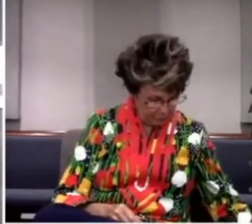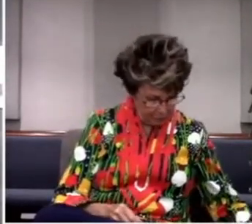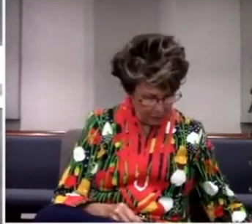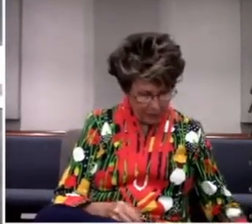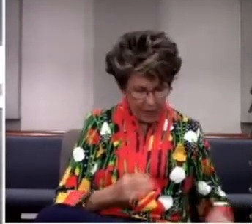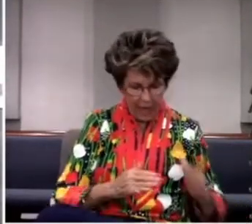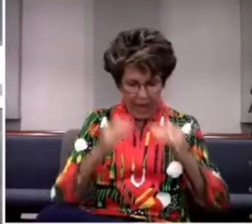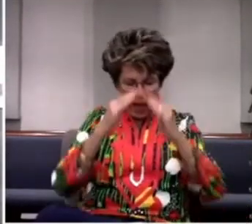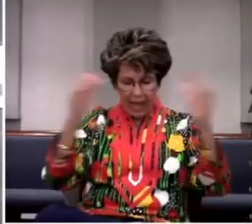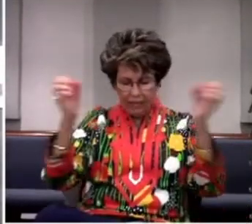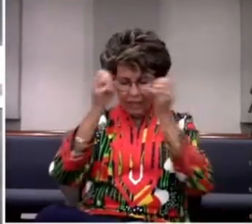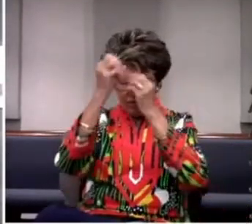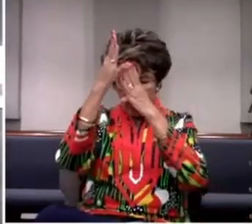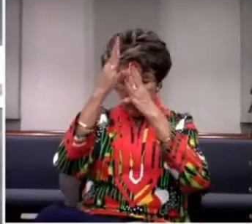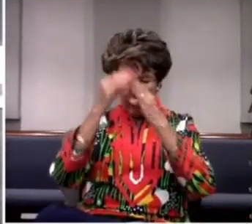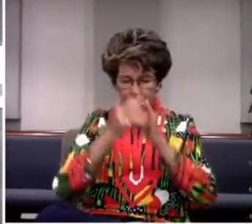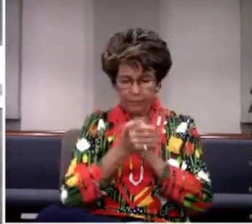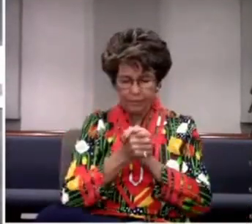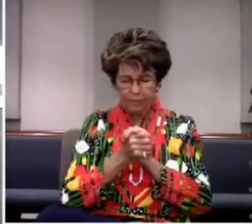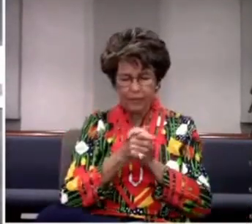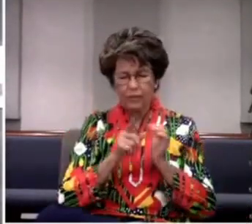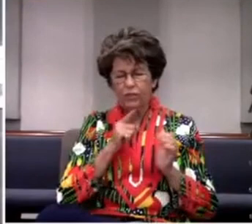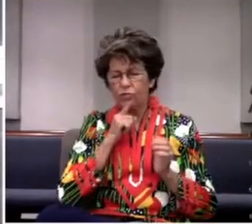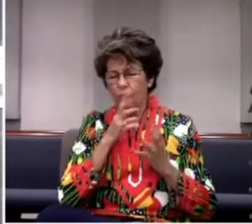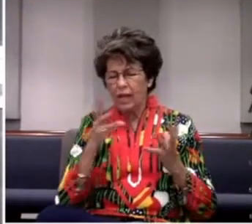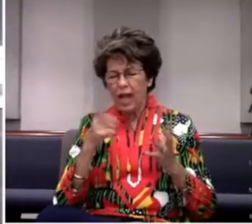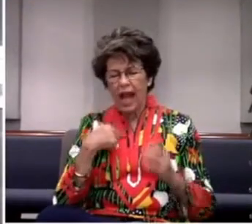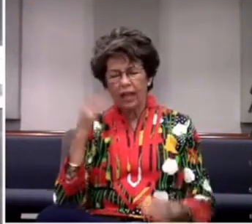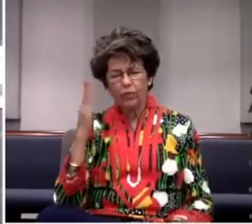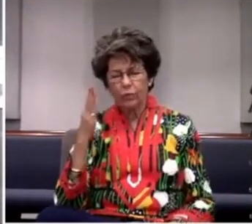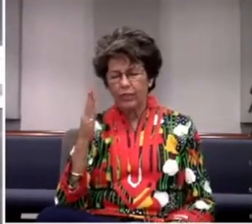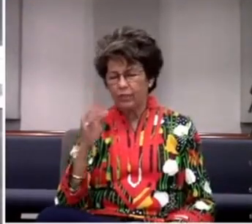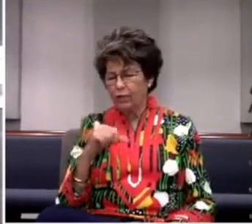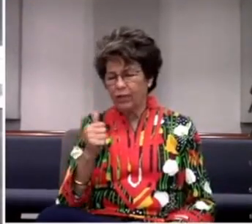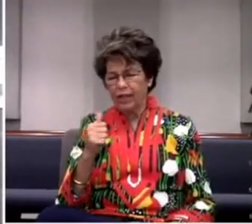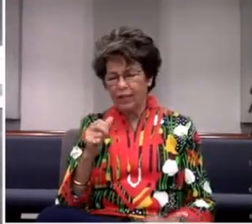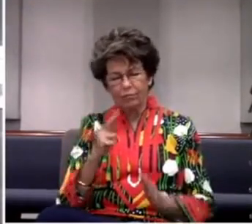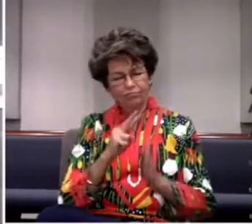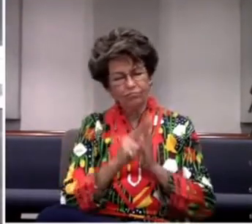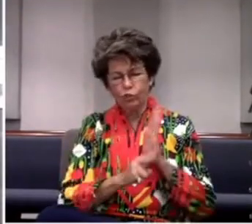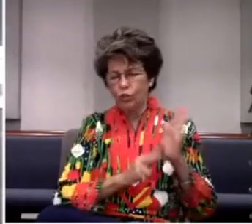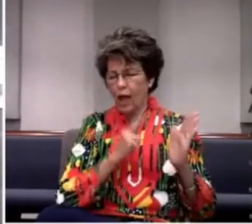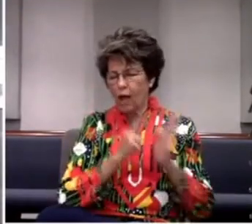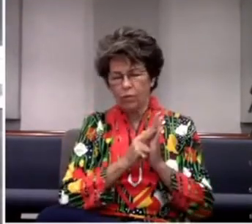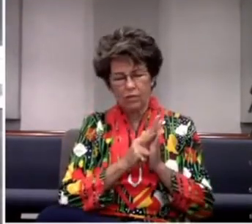Heavenly Father, so much. I could preach for another 2 hours.